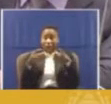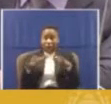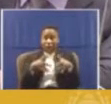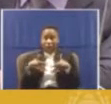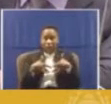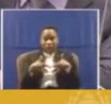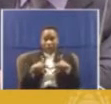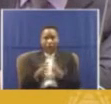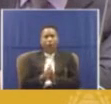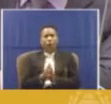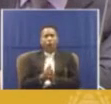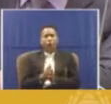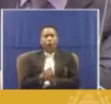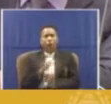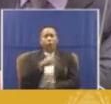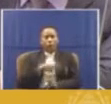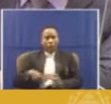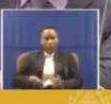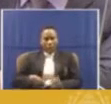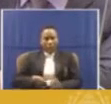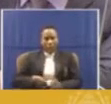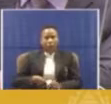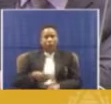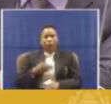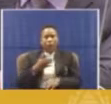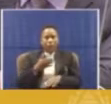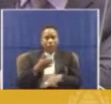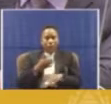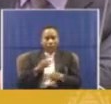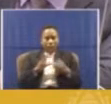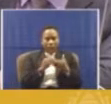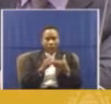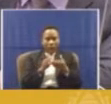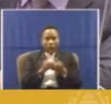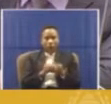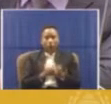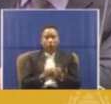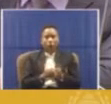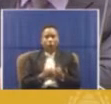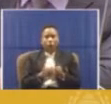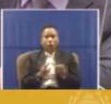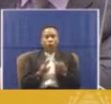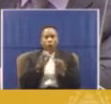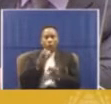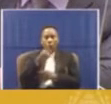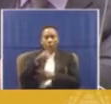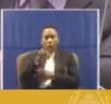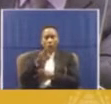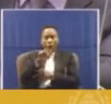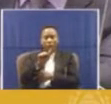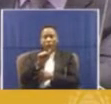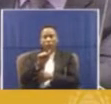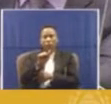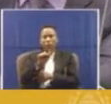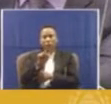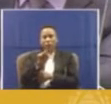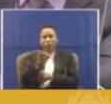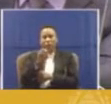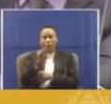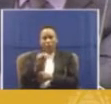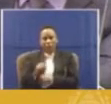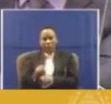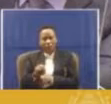Mr. President, when members of Operation Dudula set up roadblocks and checkpoints to stop people